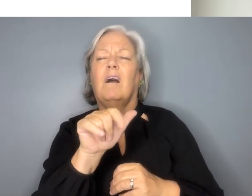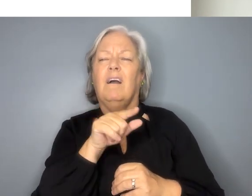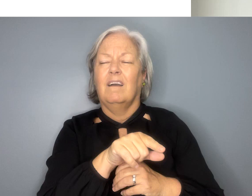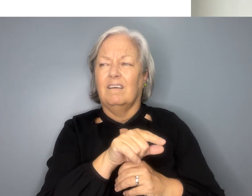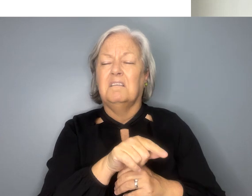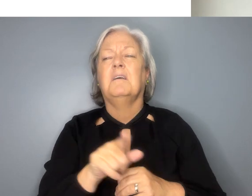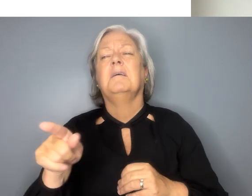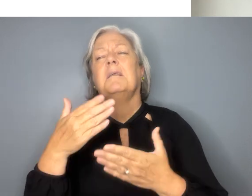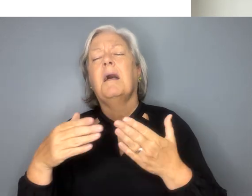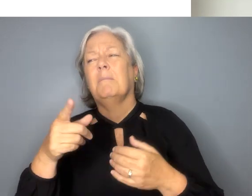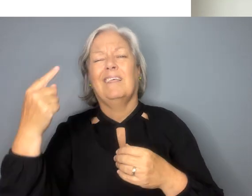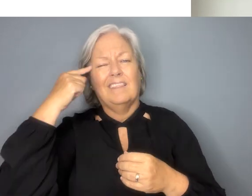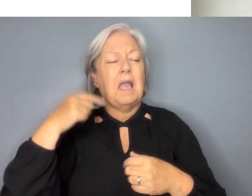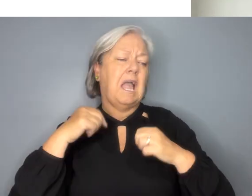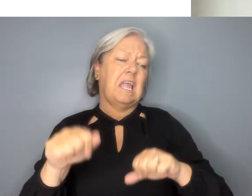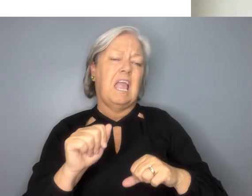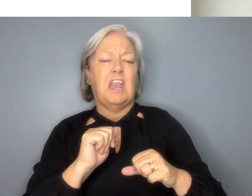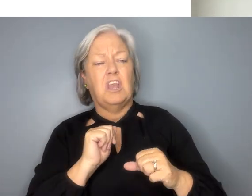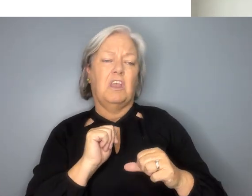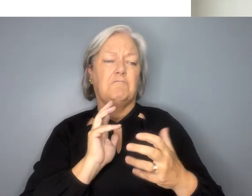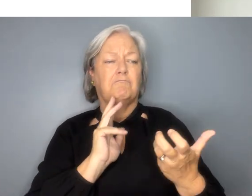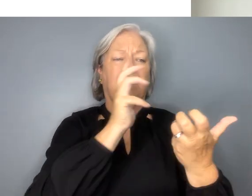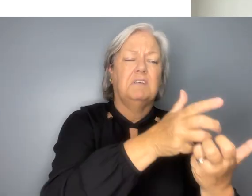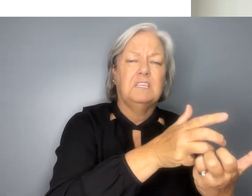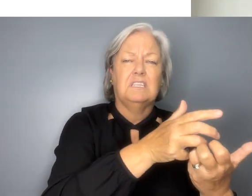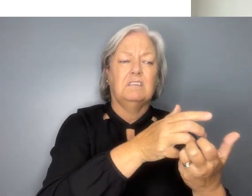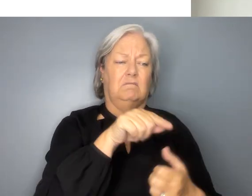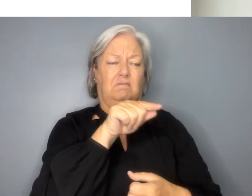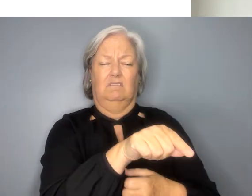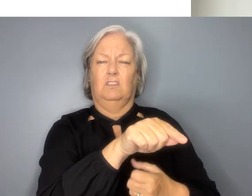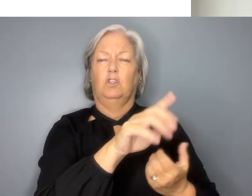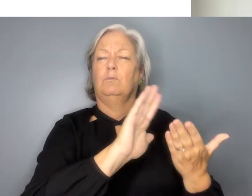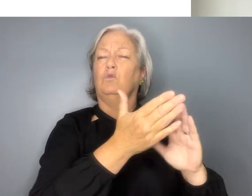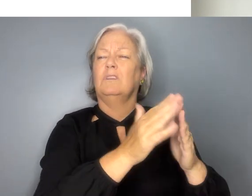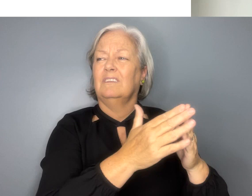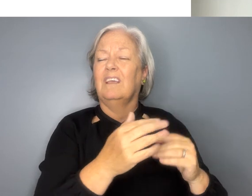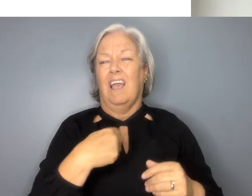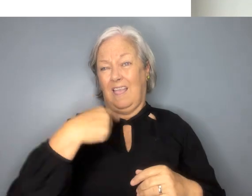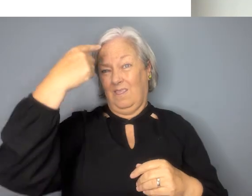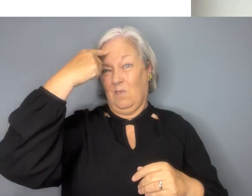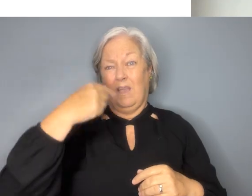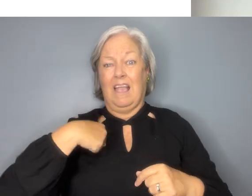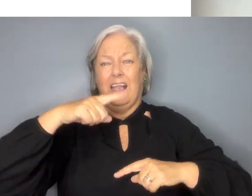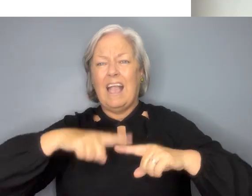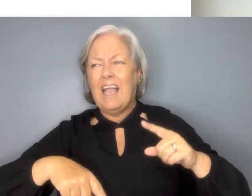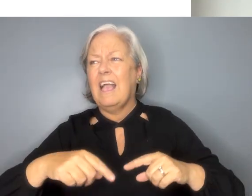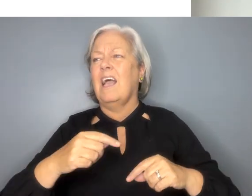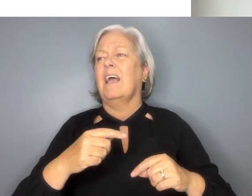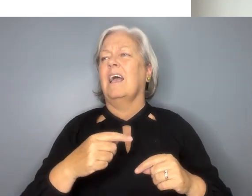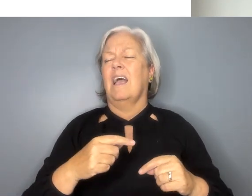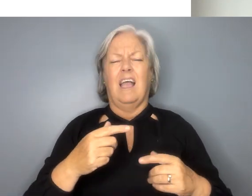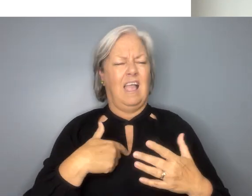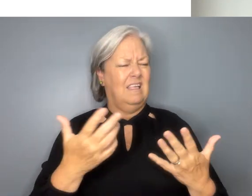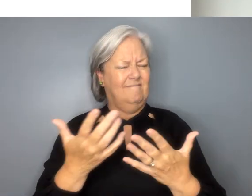people can kind of get about fitting into society, that I always felt I didn't really have access to,